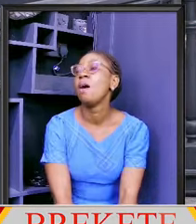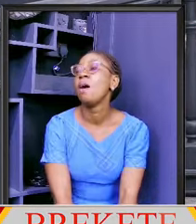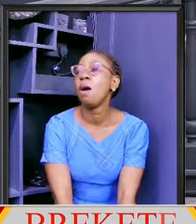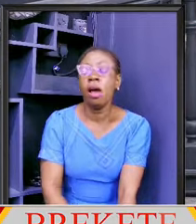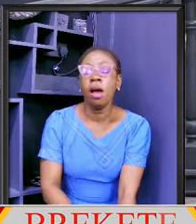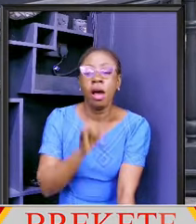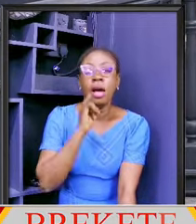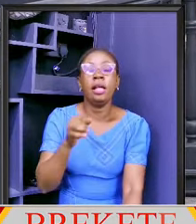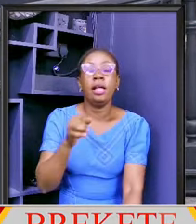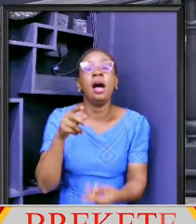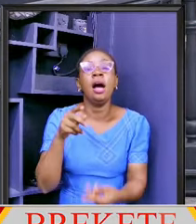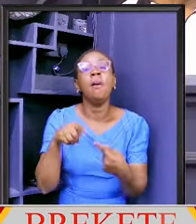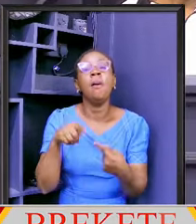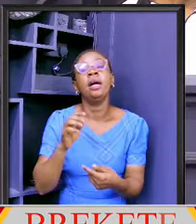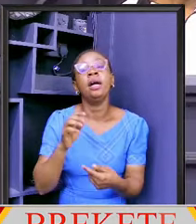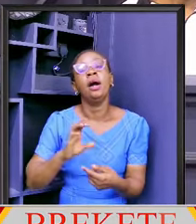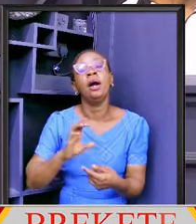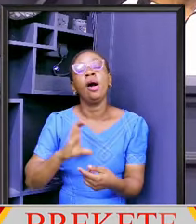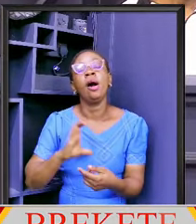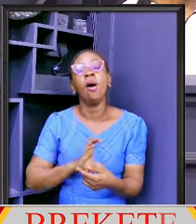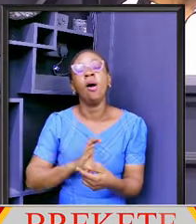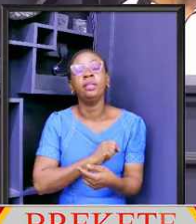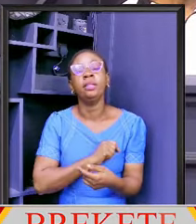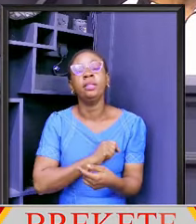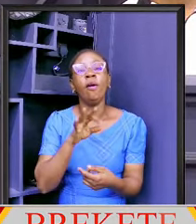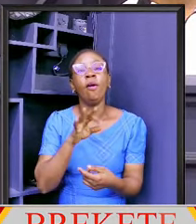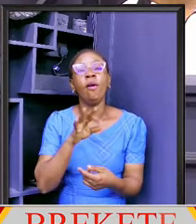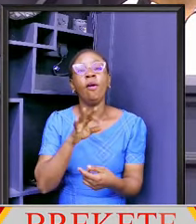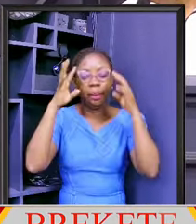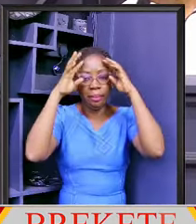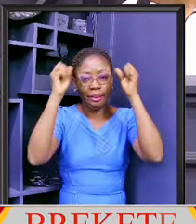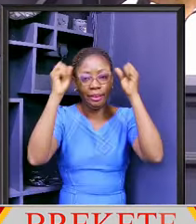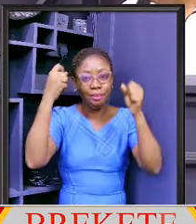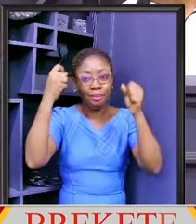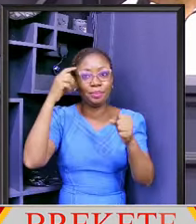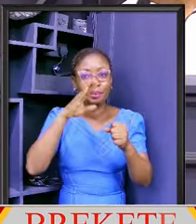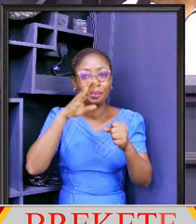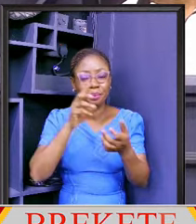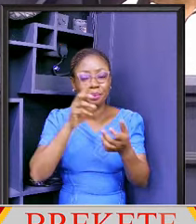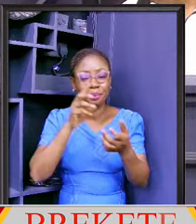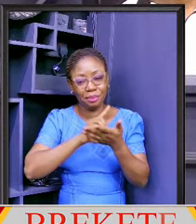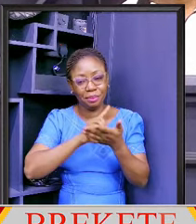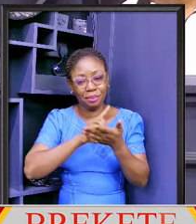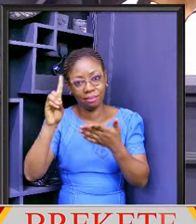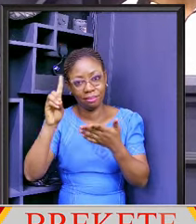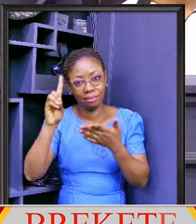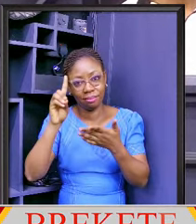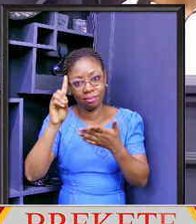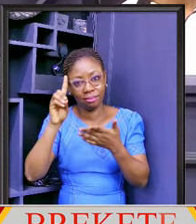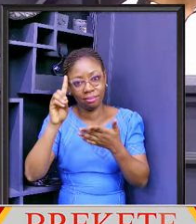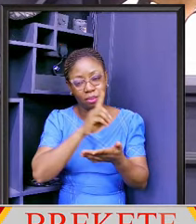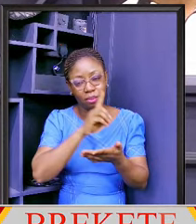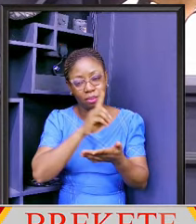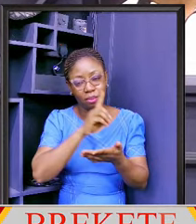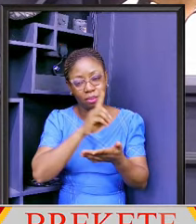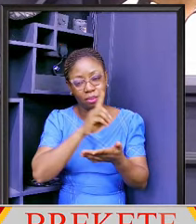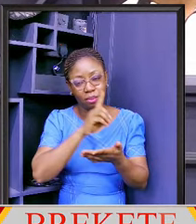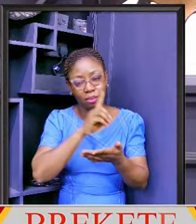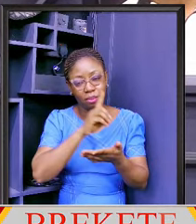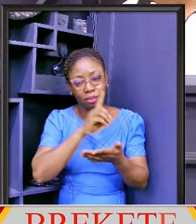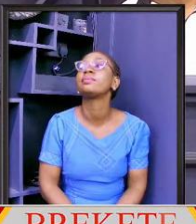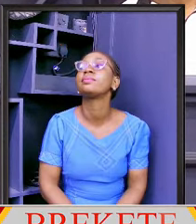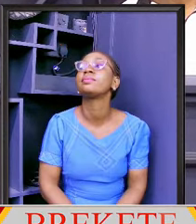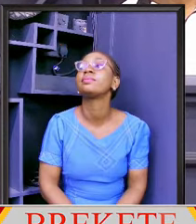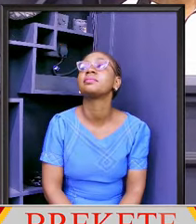It's among the committee of president. Former president. Former president. But 1 week. By 1 week. Even Abdul Salam Abubakar, pass